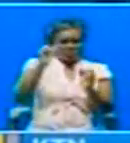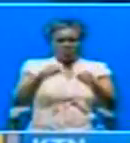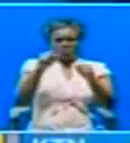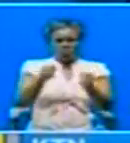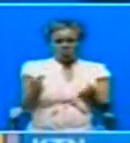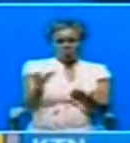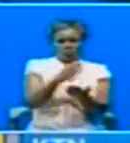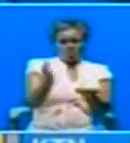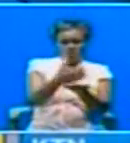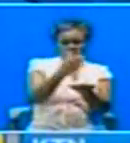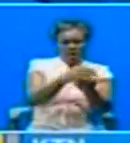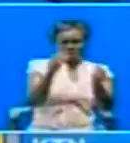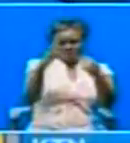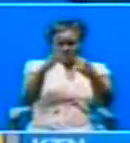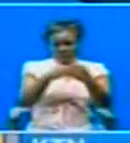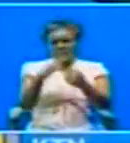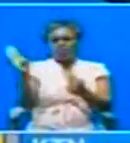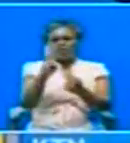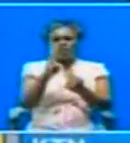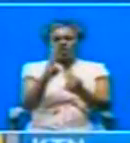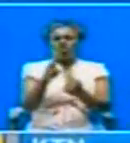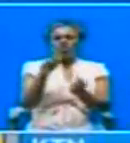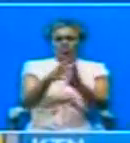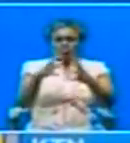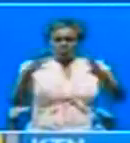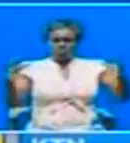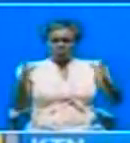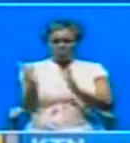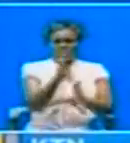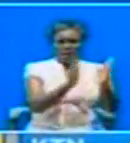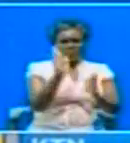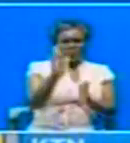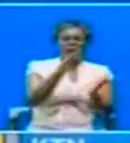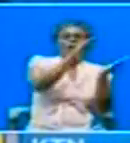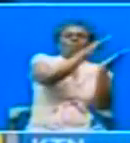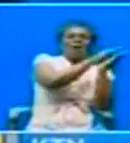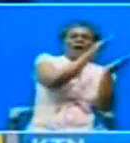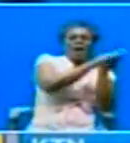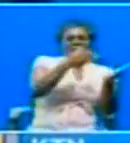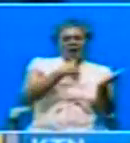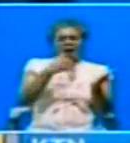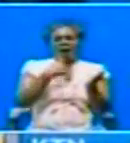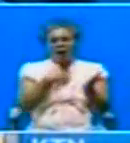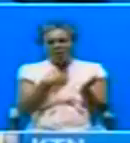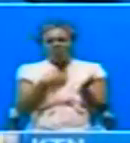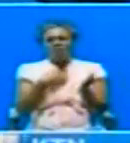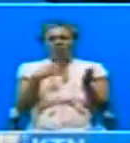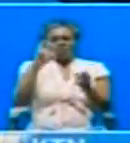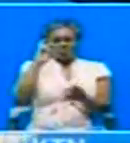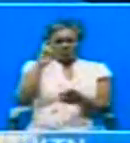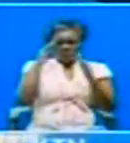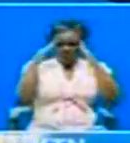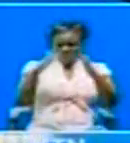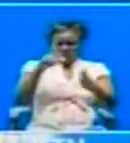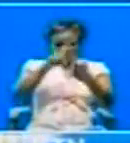billion shillings through the stock market to fund the bank's expansion strategy. The bank will be floating a medium-term note with an eye on setting